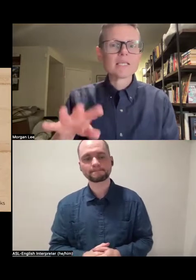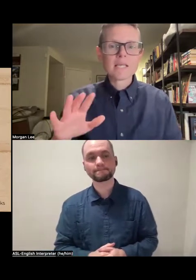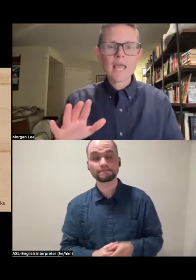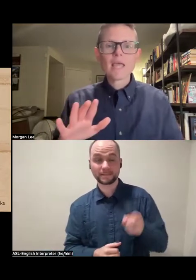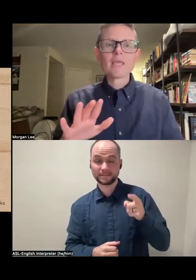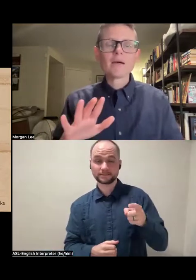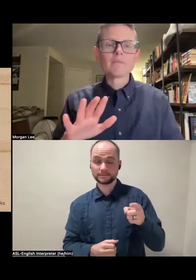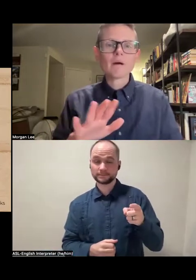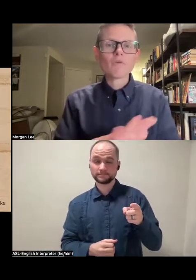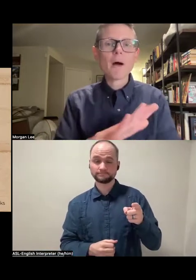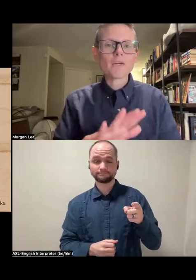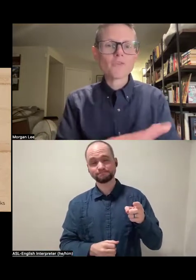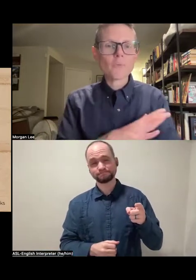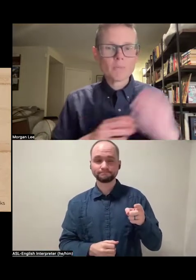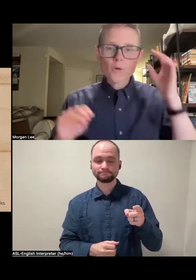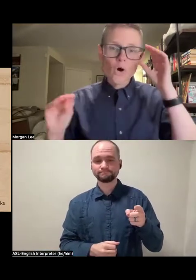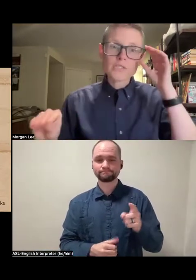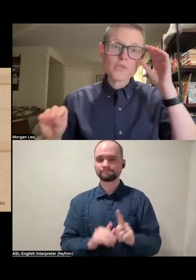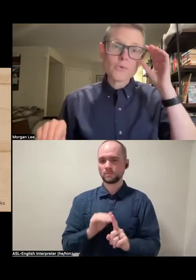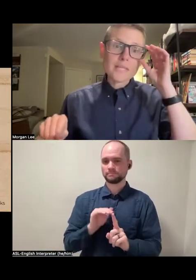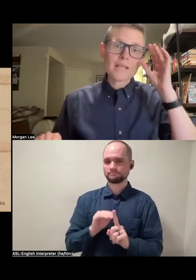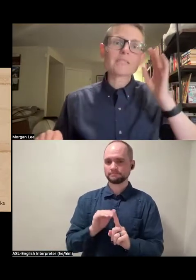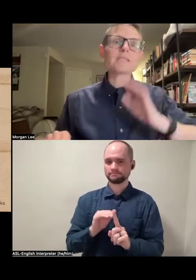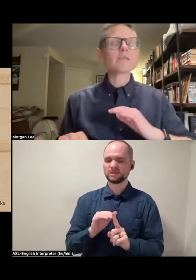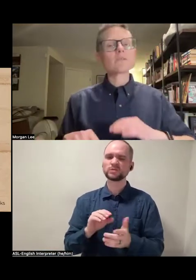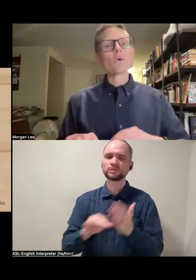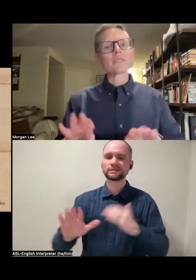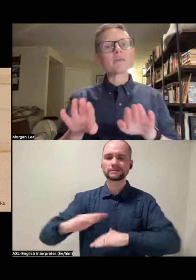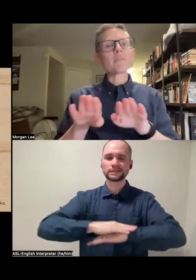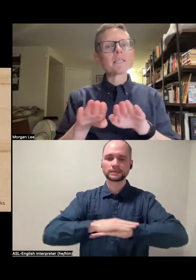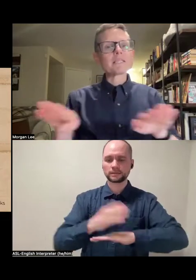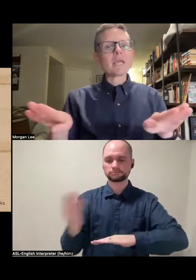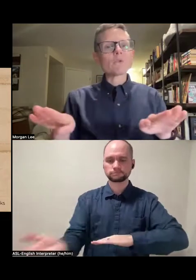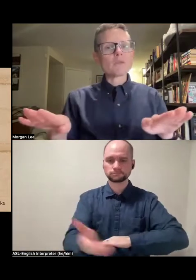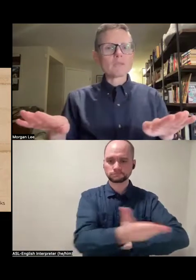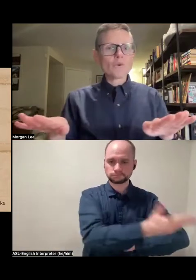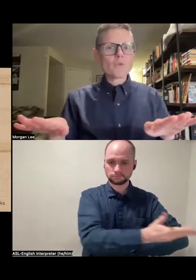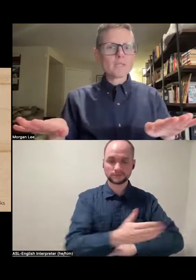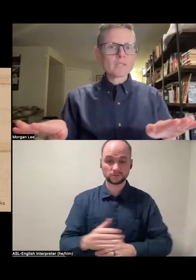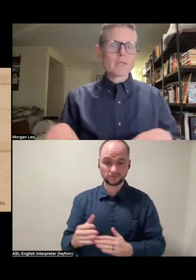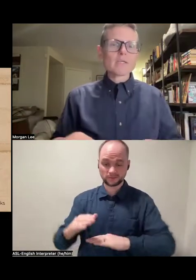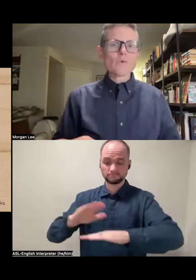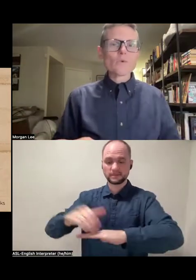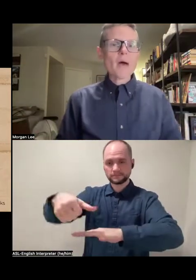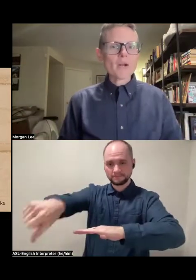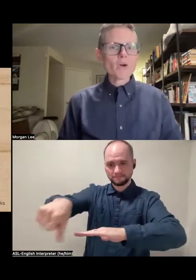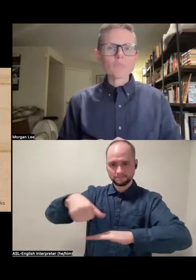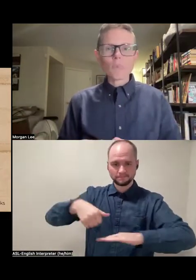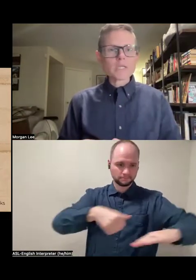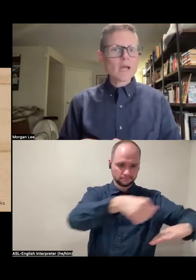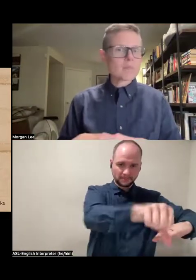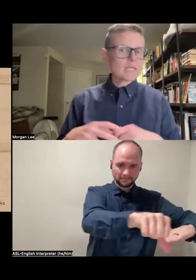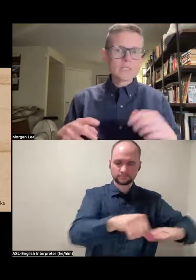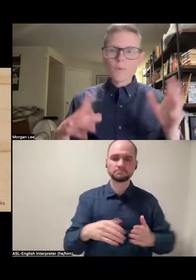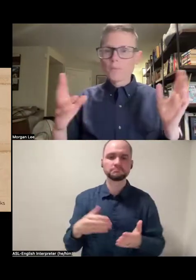This is a reminder that we put on student desks. So it's something that's taped onto the surface. So no matter